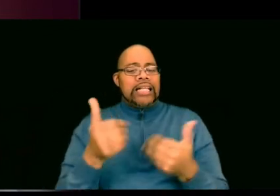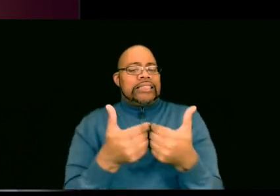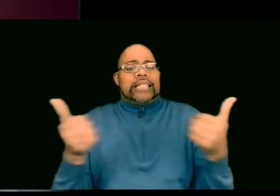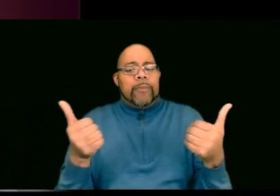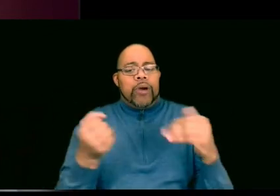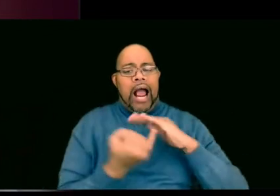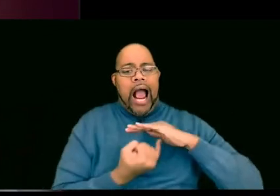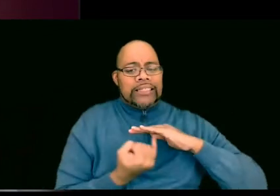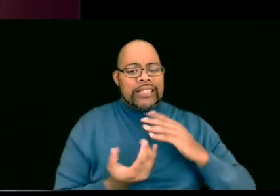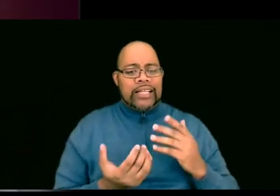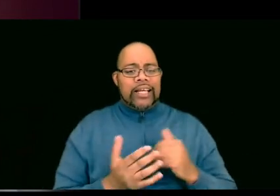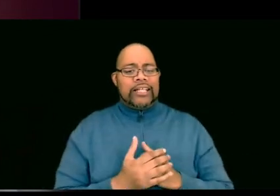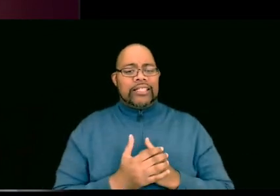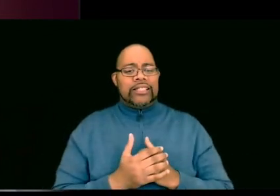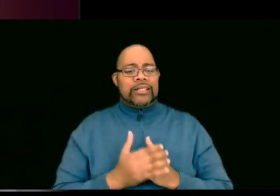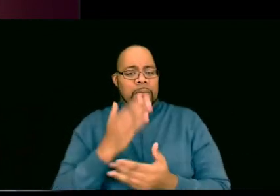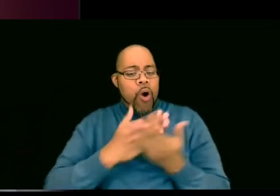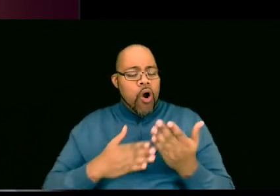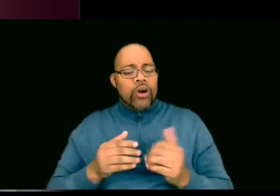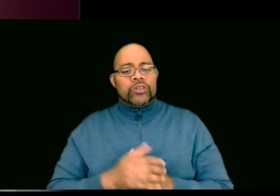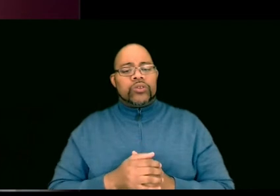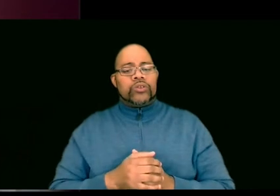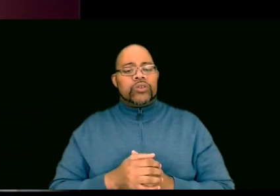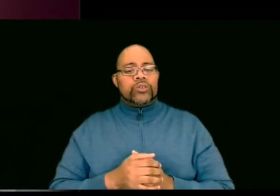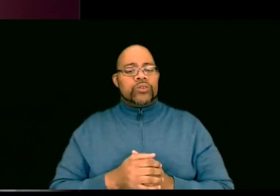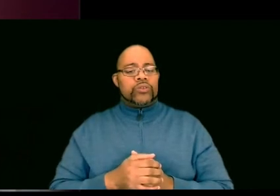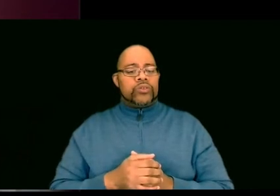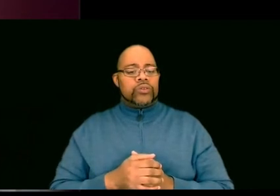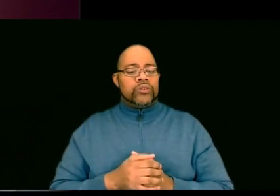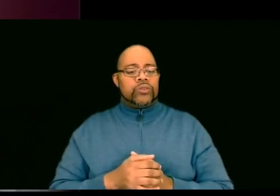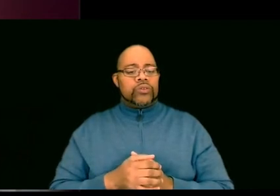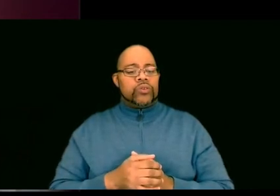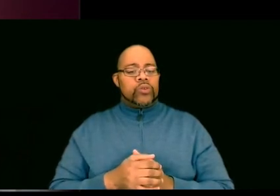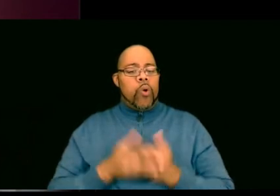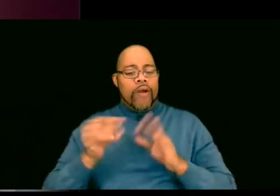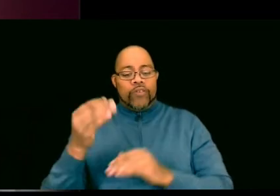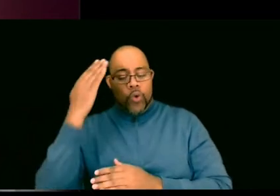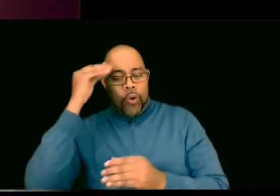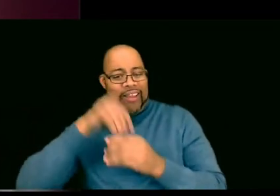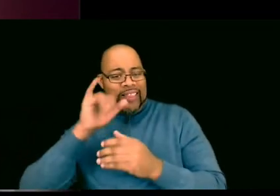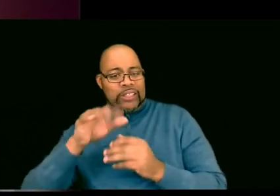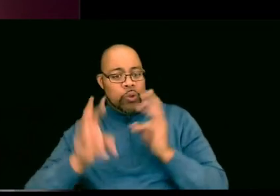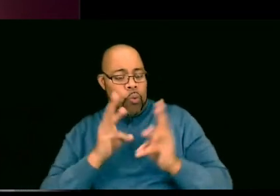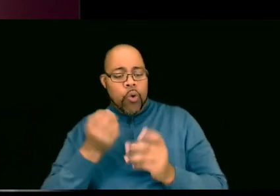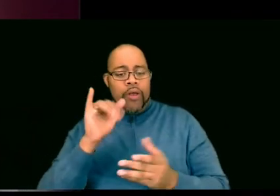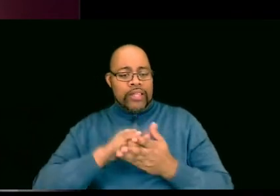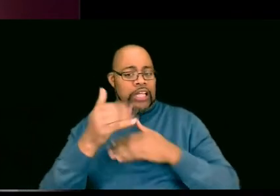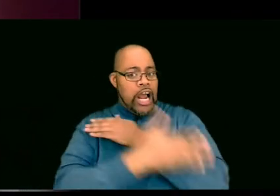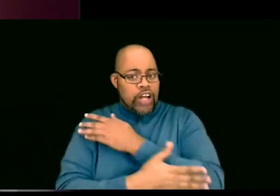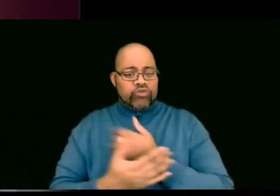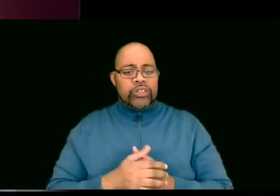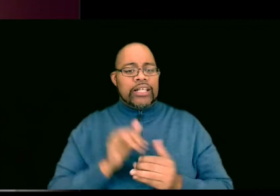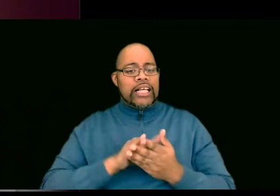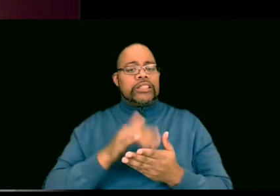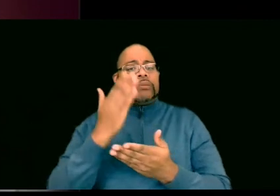a separate and isolated sector or part or way of knowing in this world or